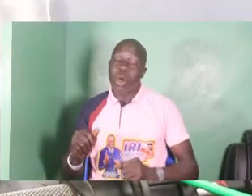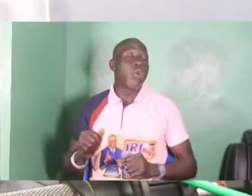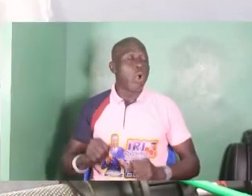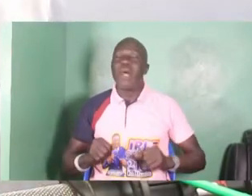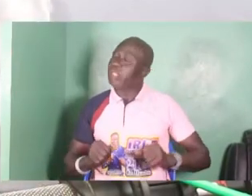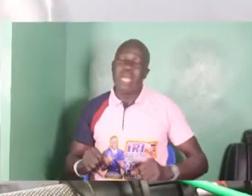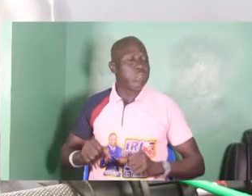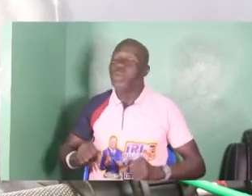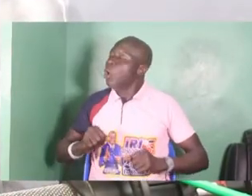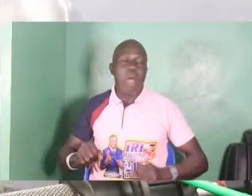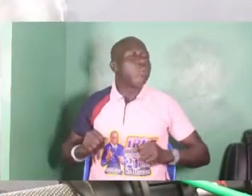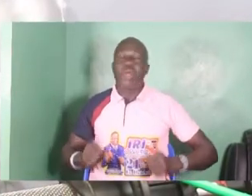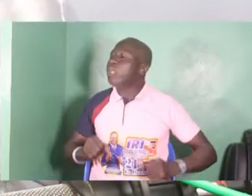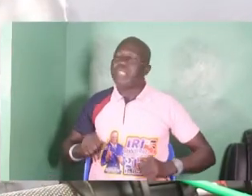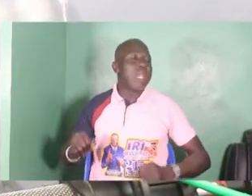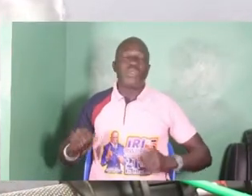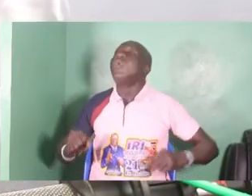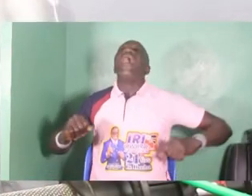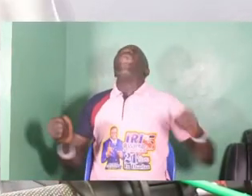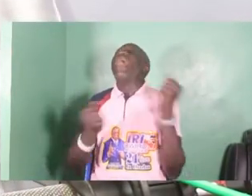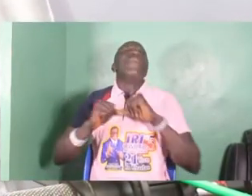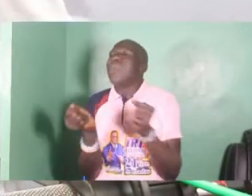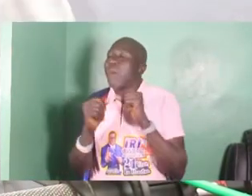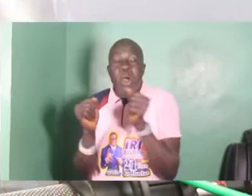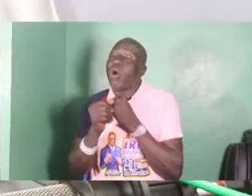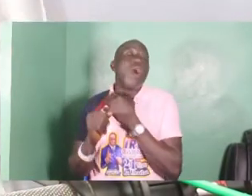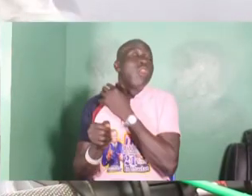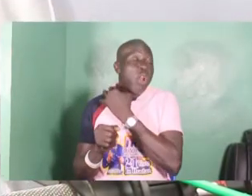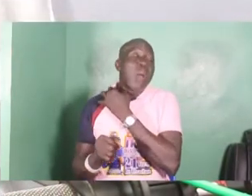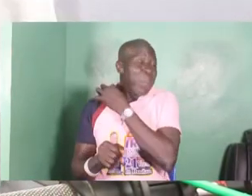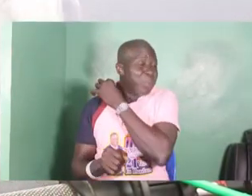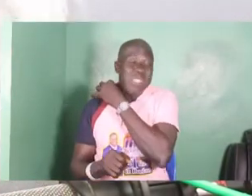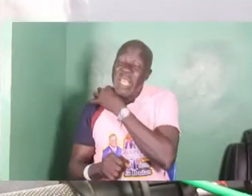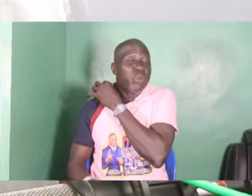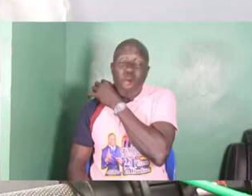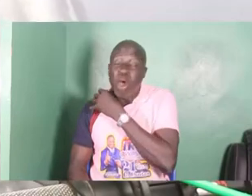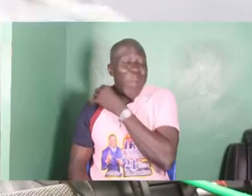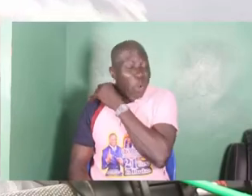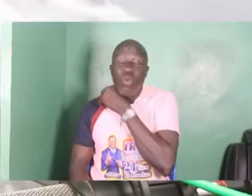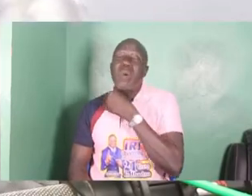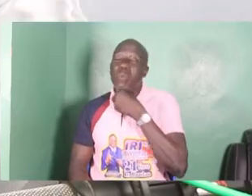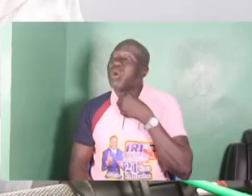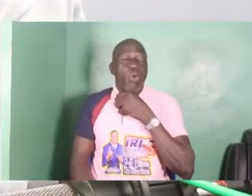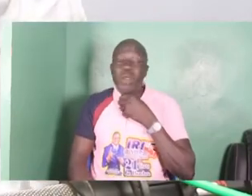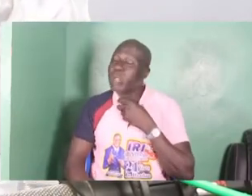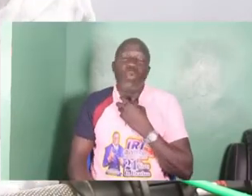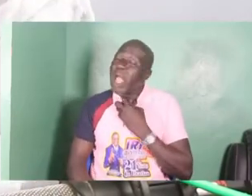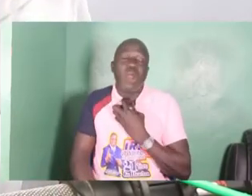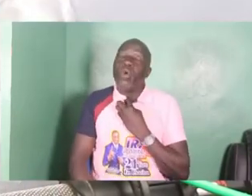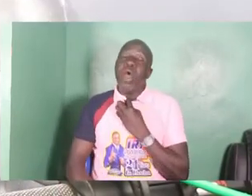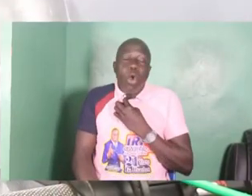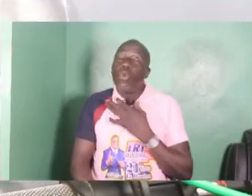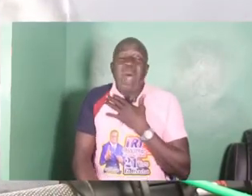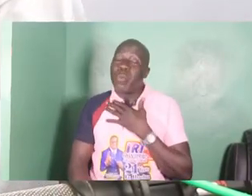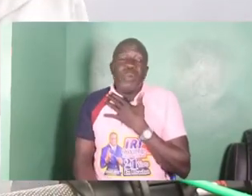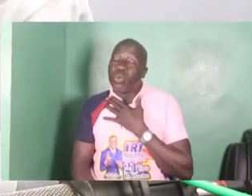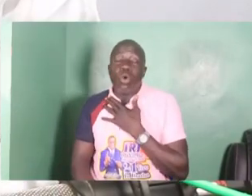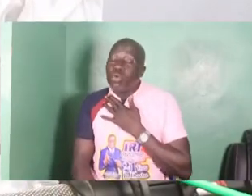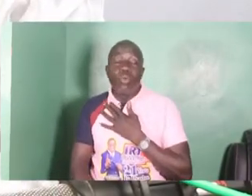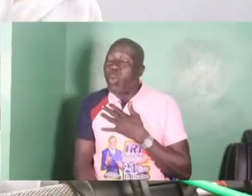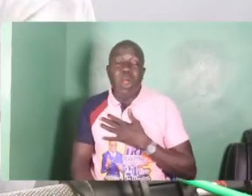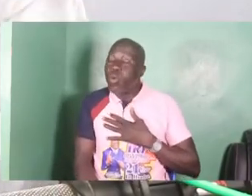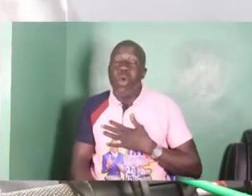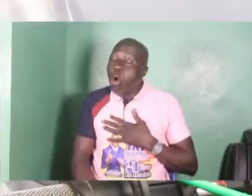Jésù. Olúwa Jésù. Olúwa Jésù. Ẹ̀kiri mọ́. Olúwa Jésù. Olúwa Jésù.